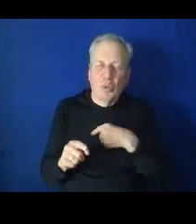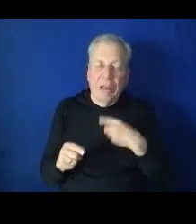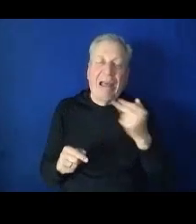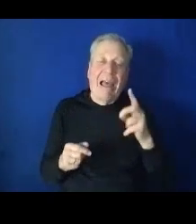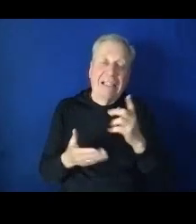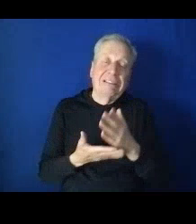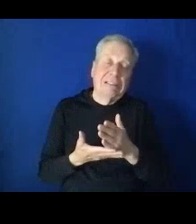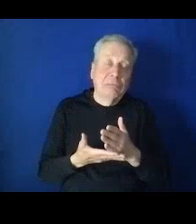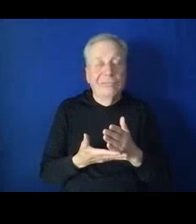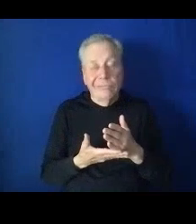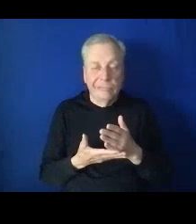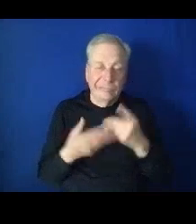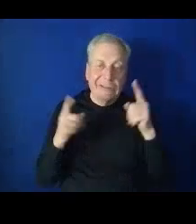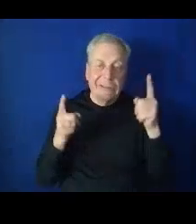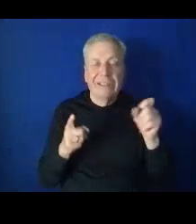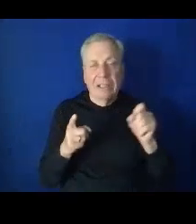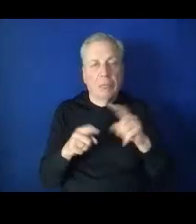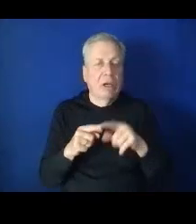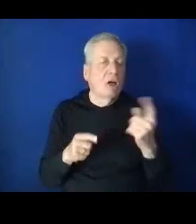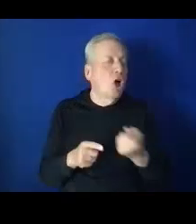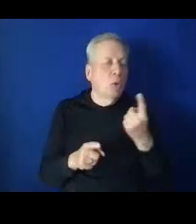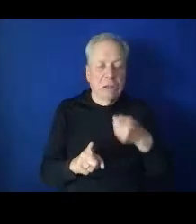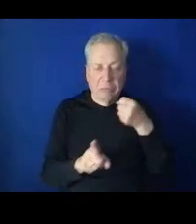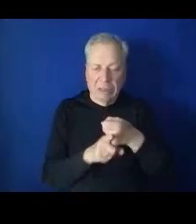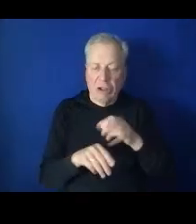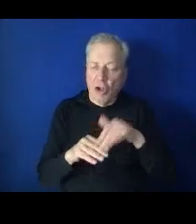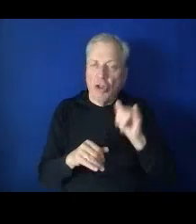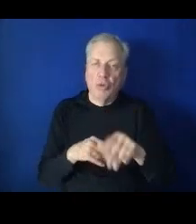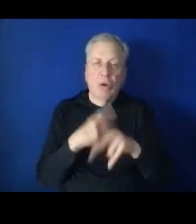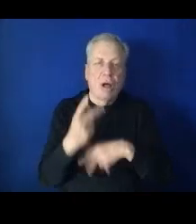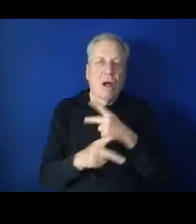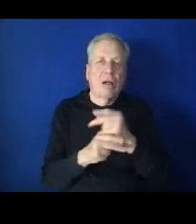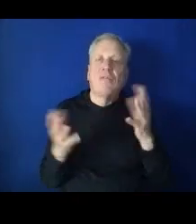that, but there's always impacts with these projects.